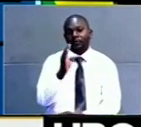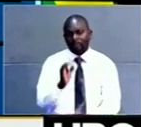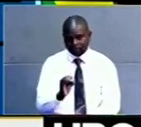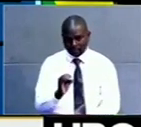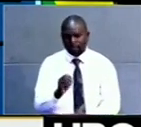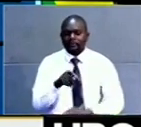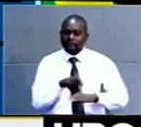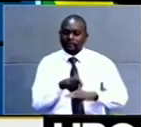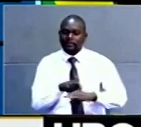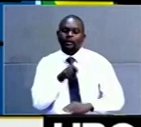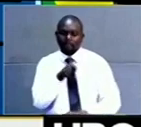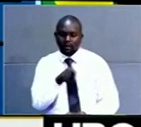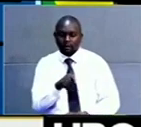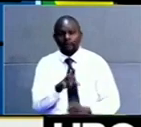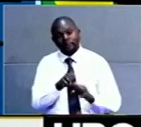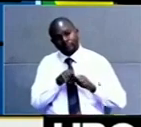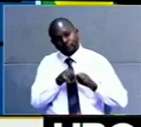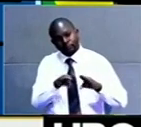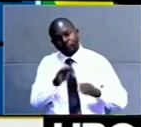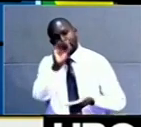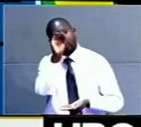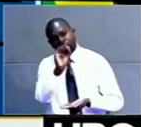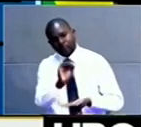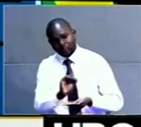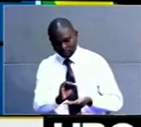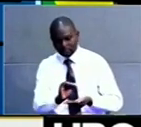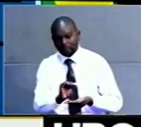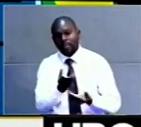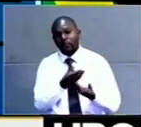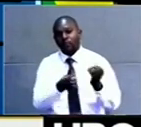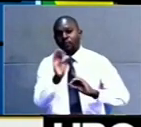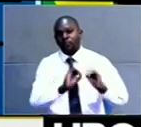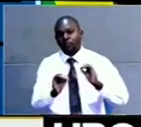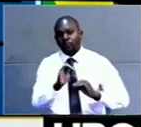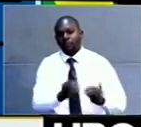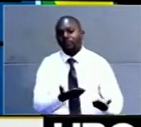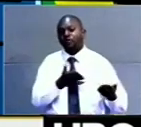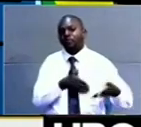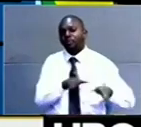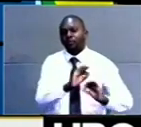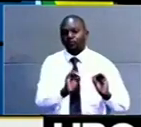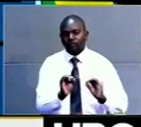During that time, the infection was low and there were no deaths.